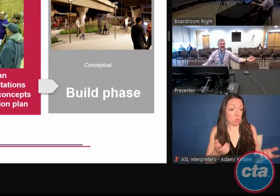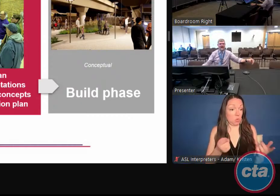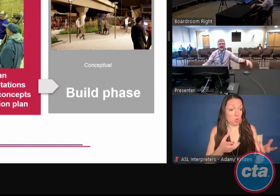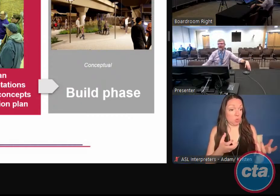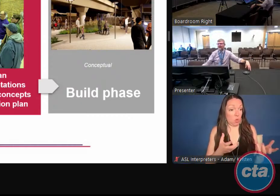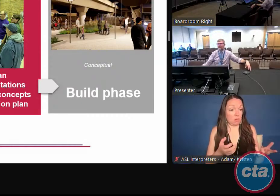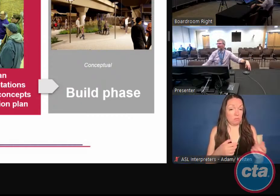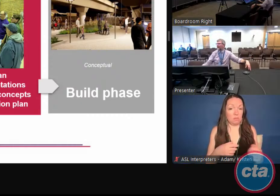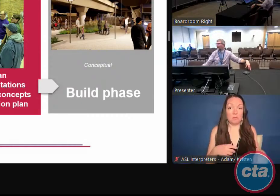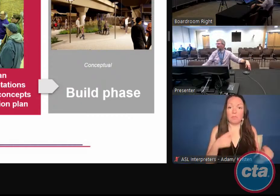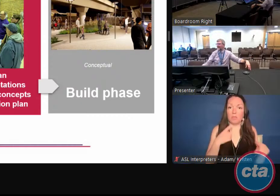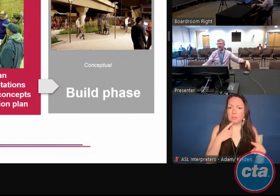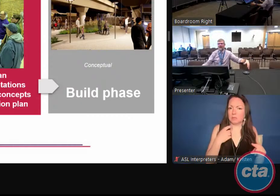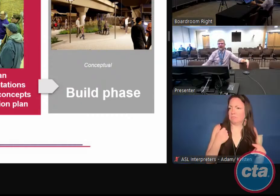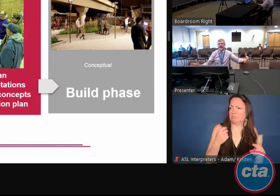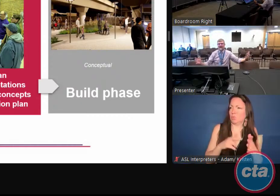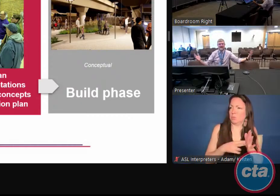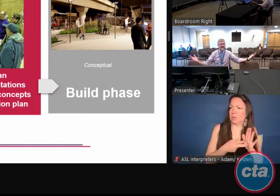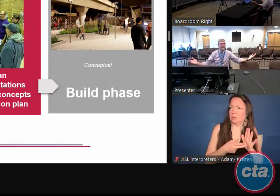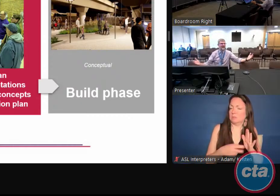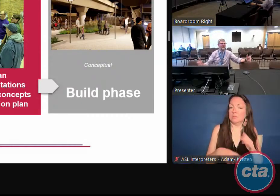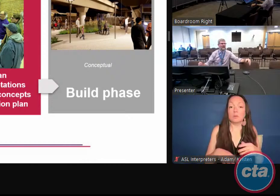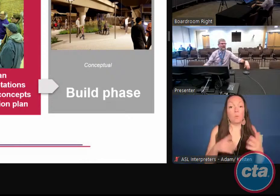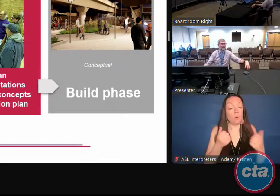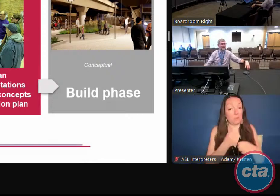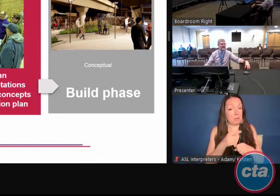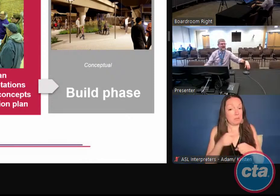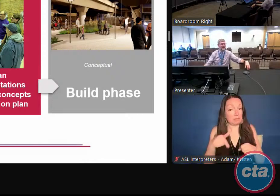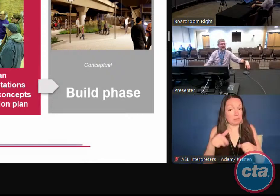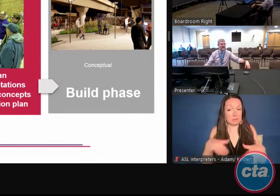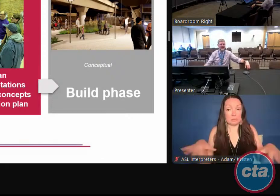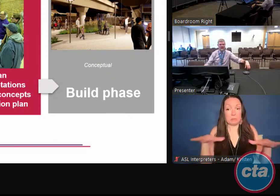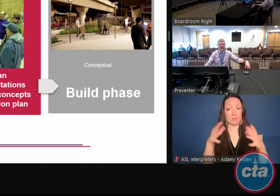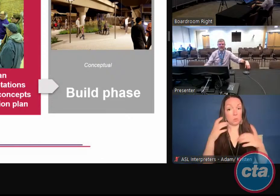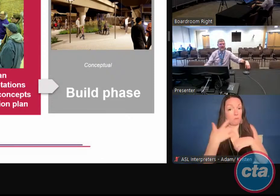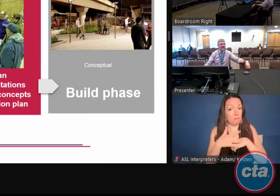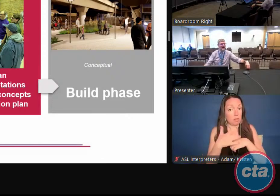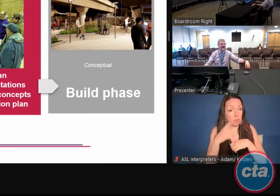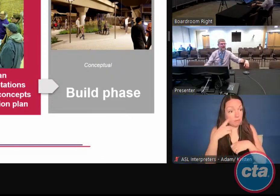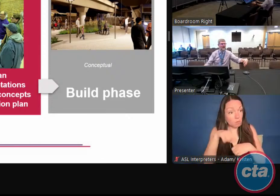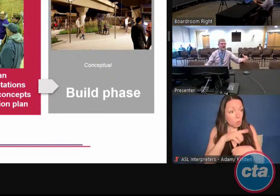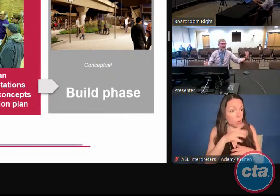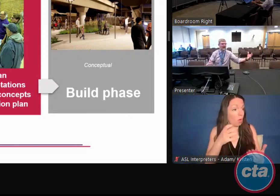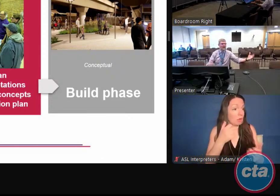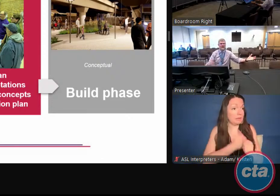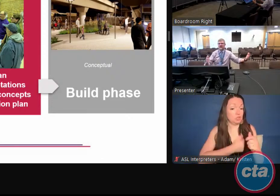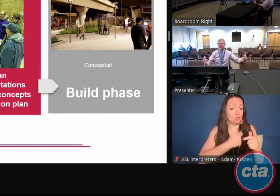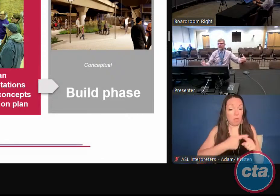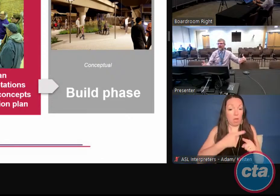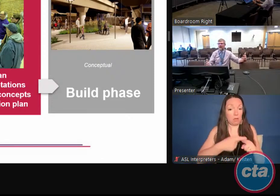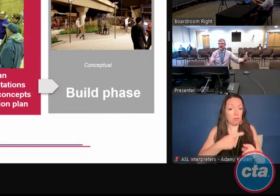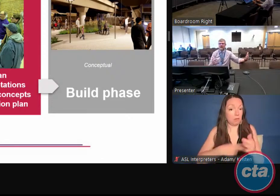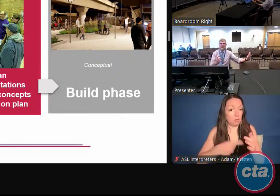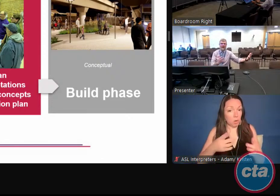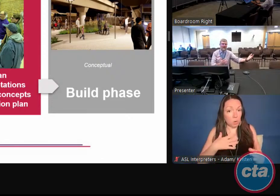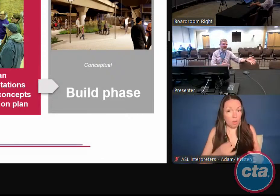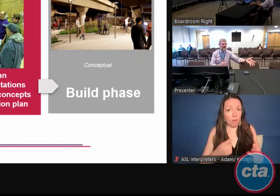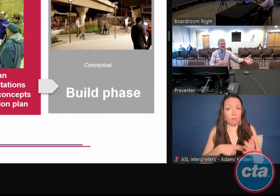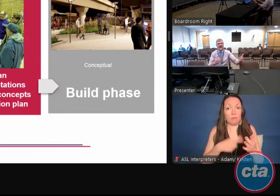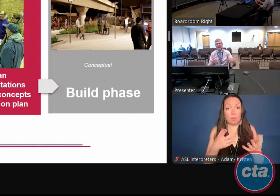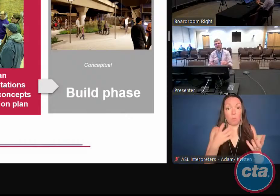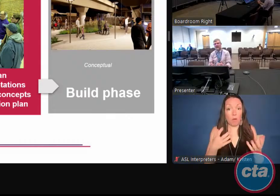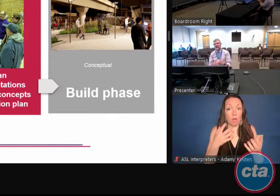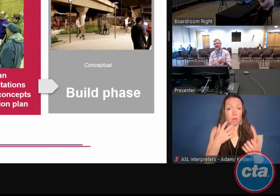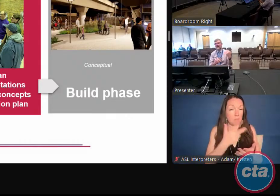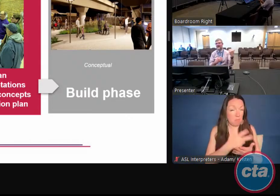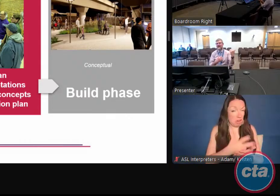you want. Like, we have no great idea. We want to make this space available. We want to understand kind of like block by block, what you like, what you don't like. What do you want parking? Do you